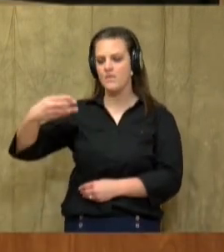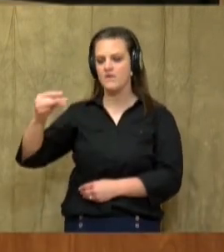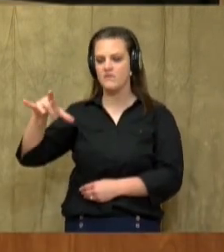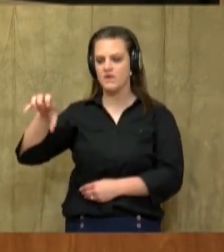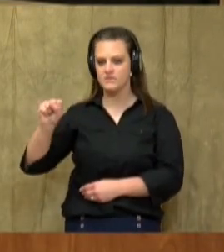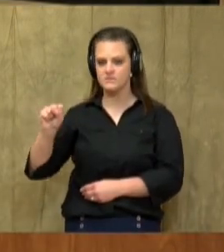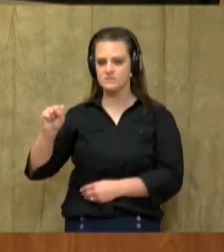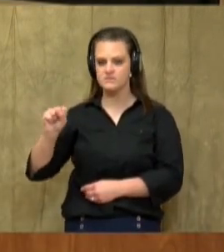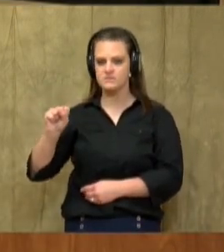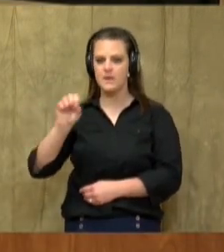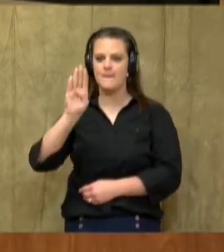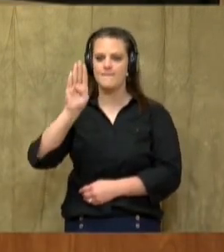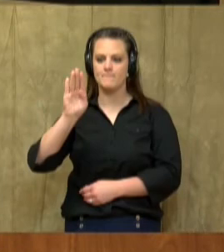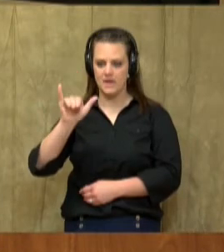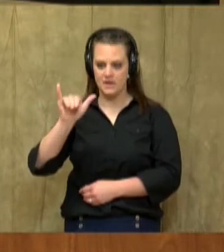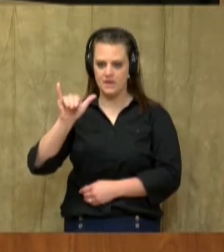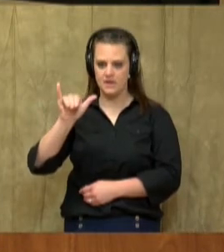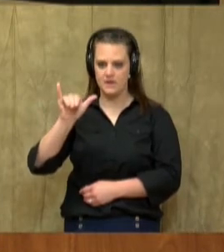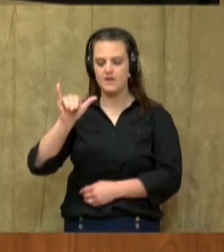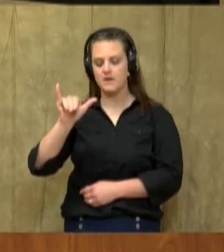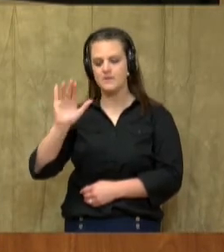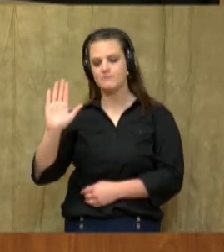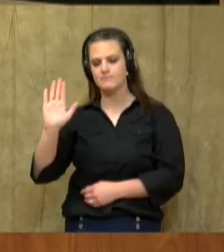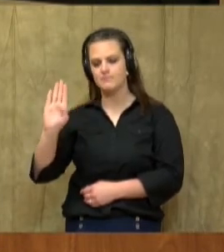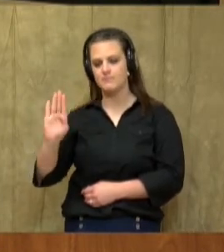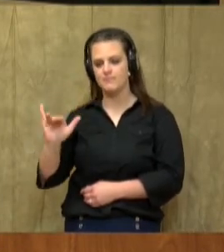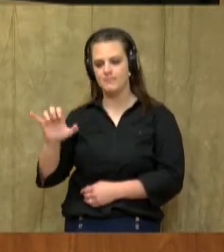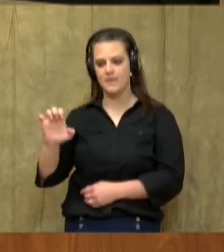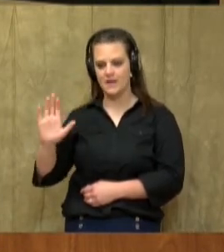have by, and of course by,